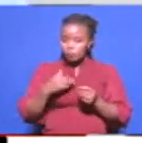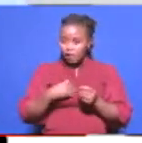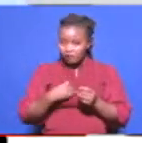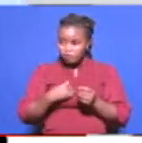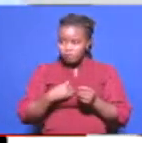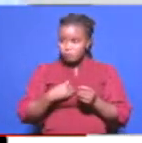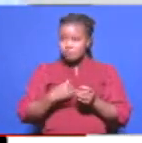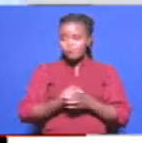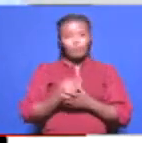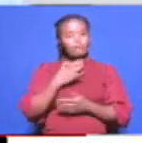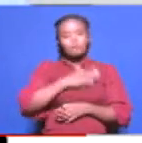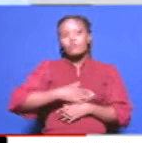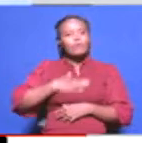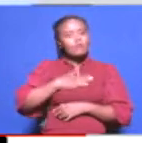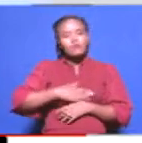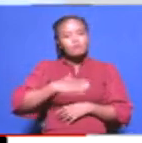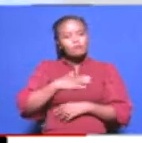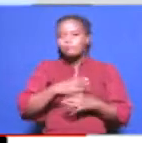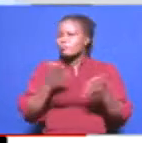Jameni,